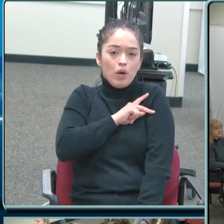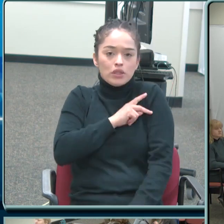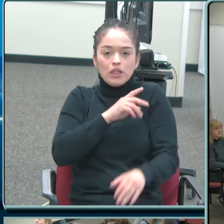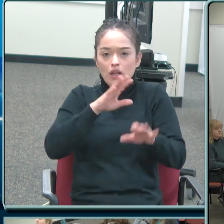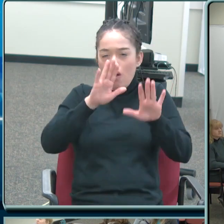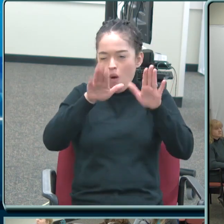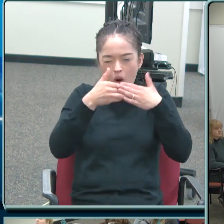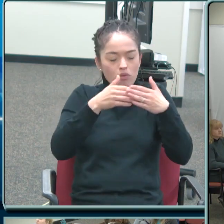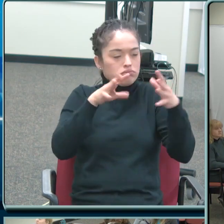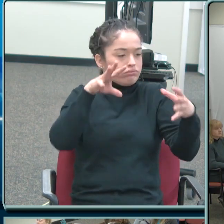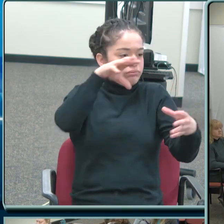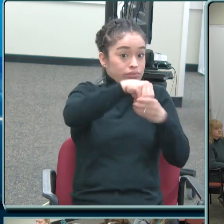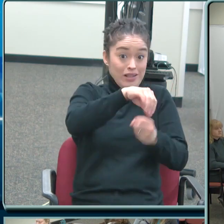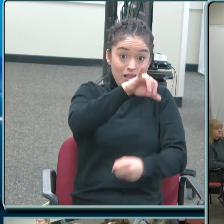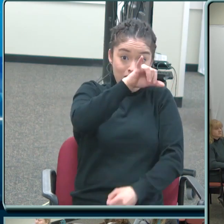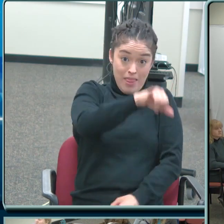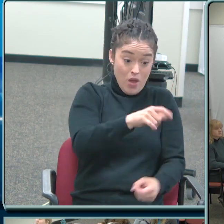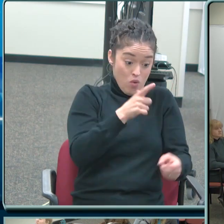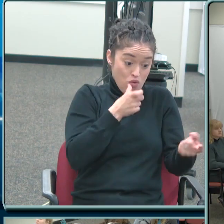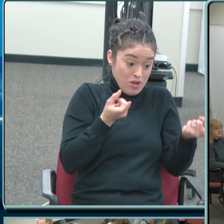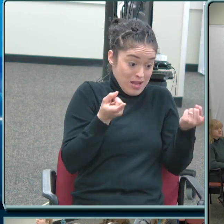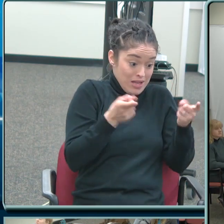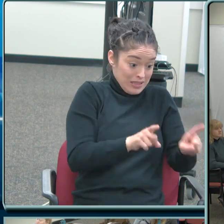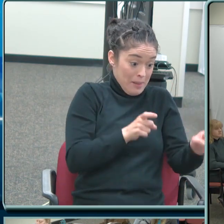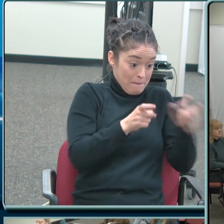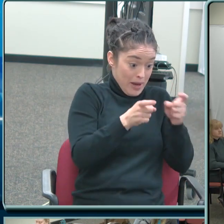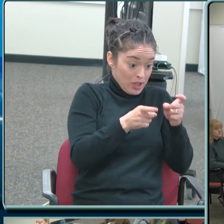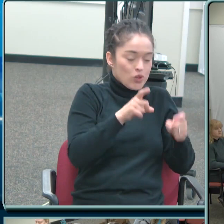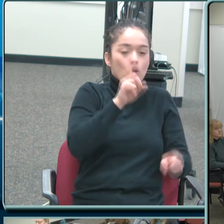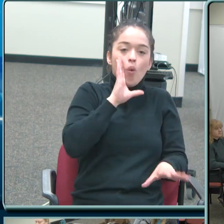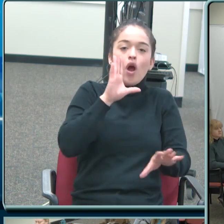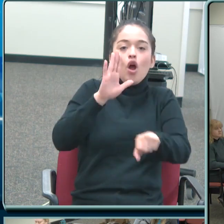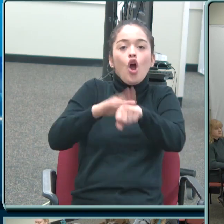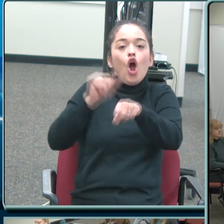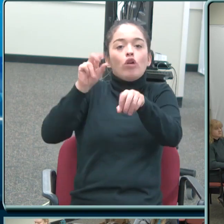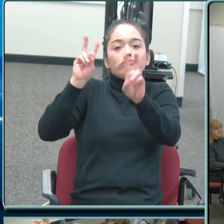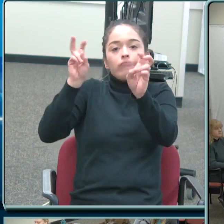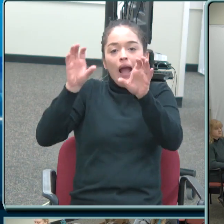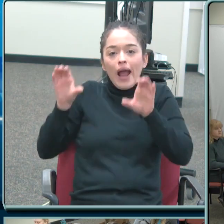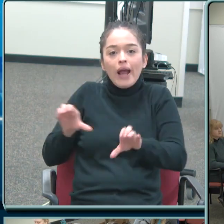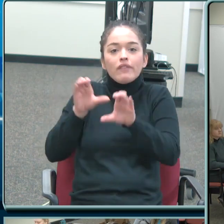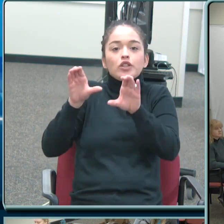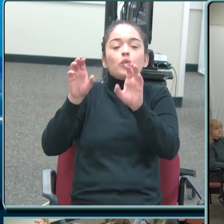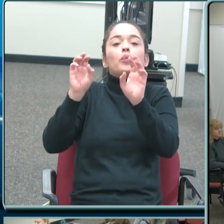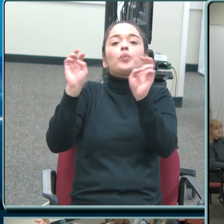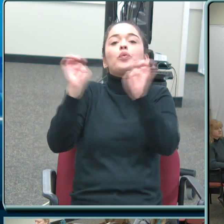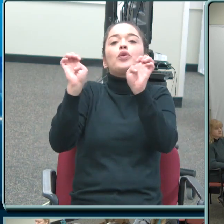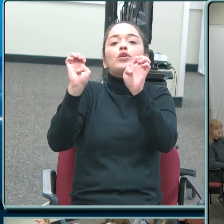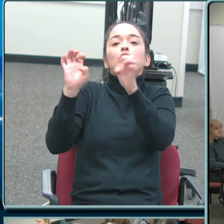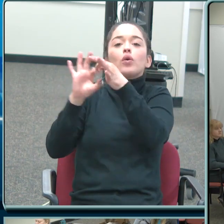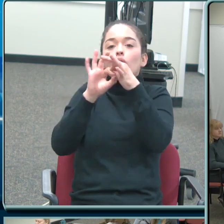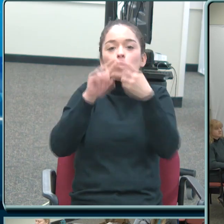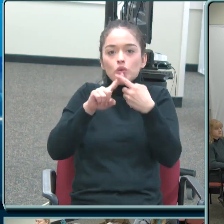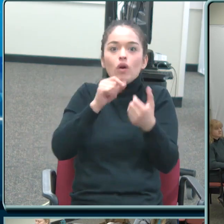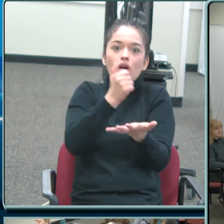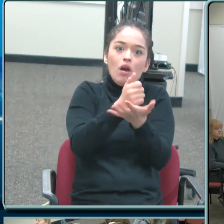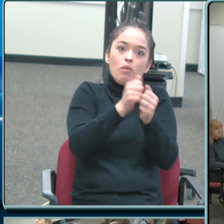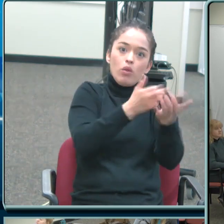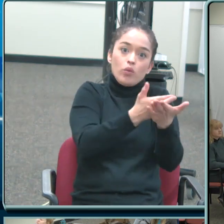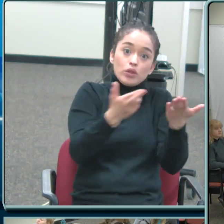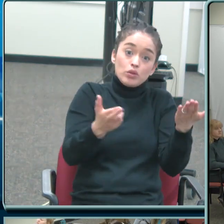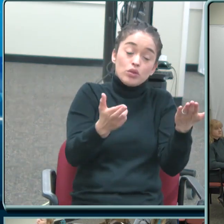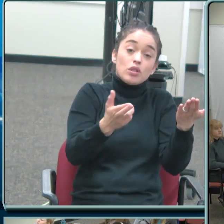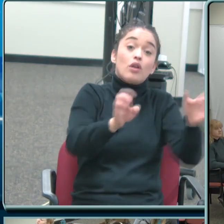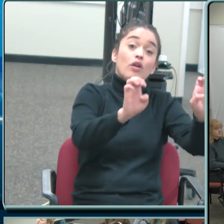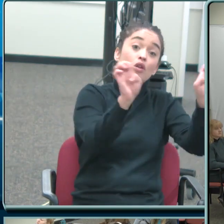So the incident commander at that scene is requesting activation of the Emergency Coordination Center to assist with resources.